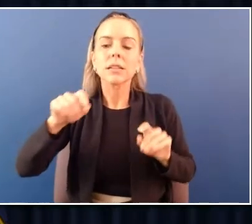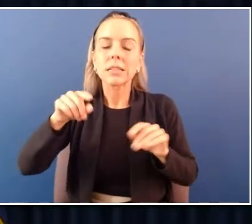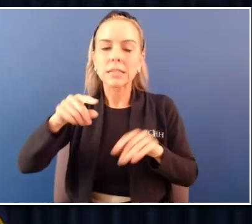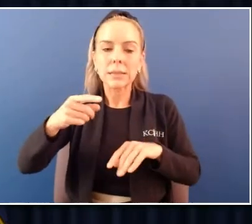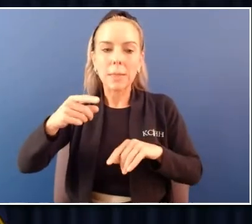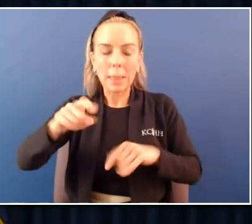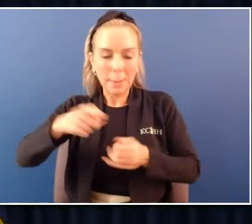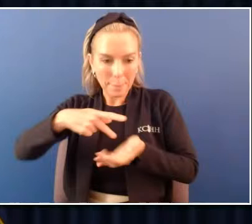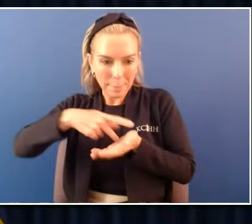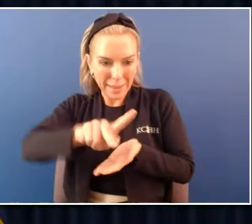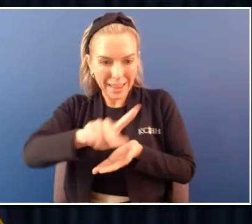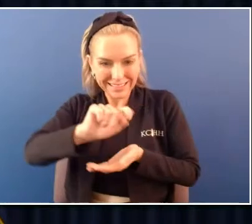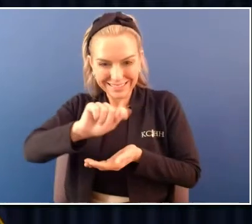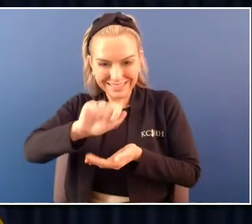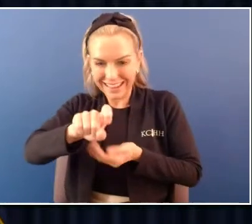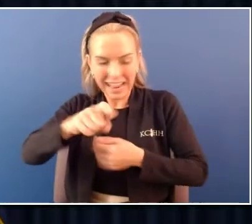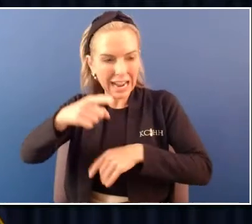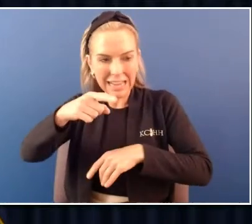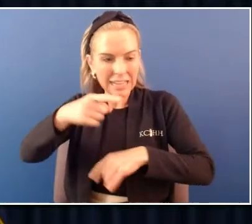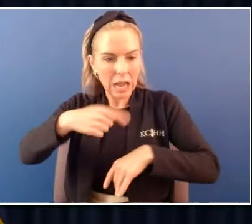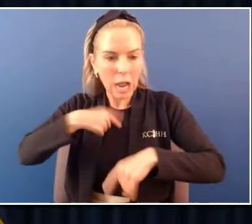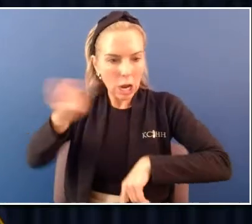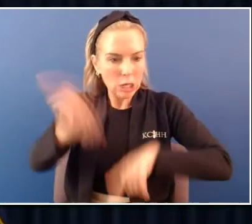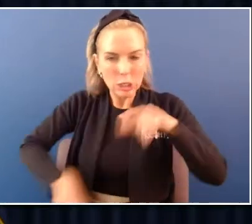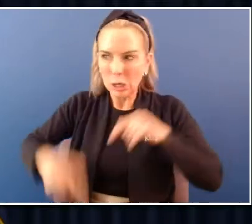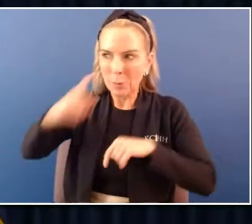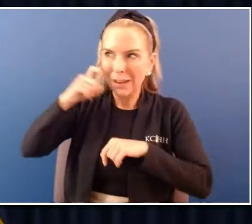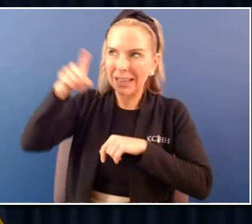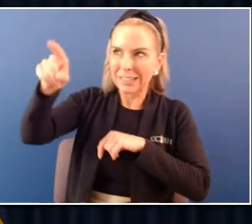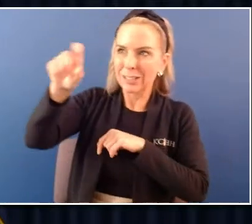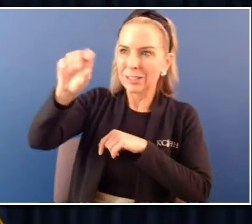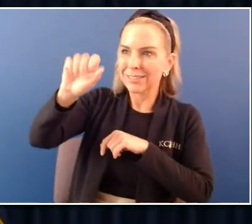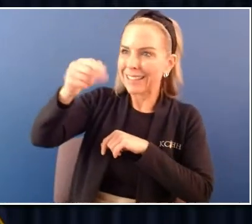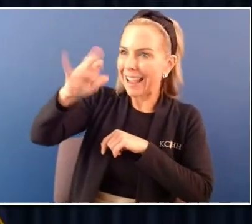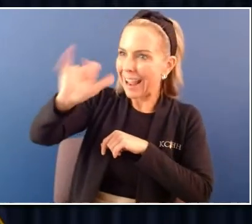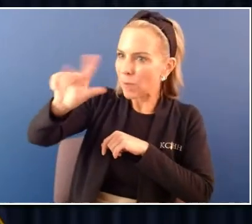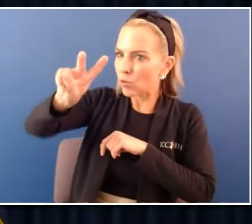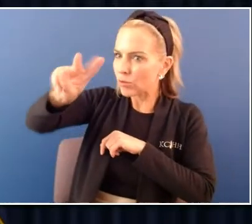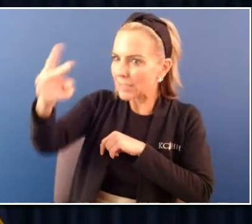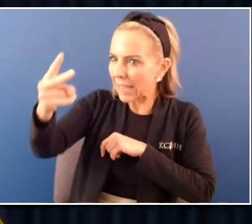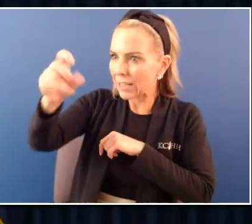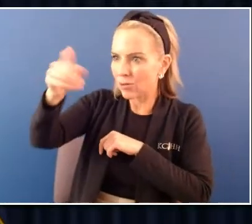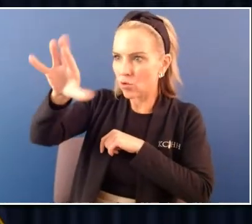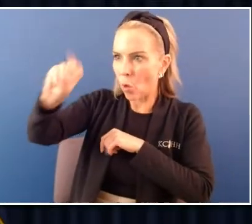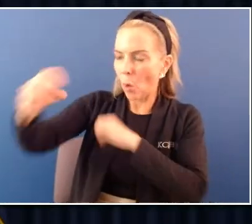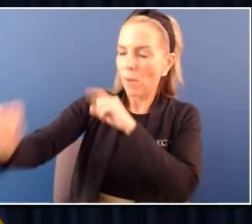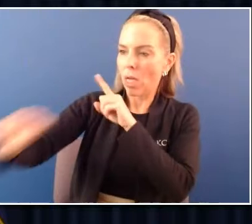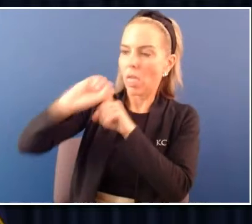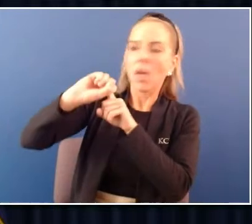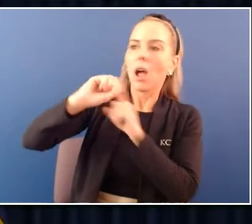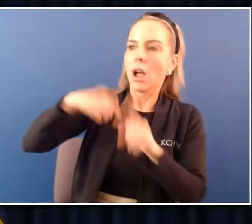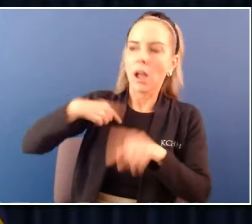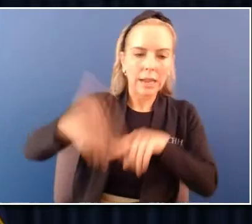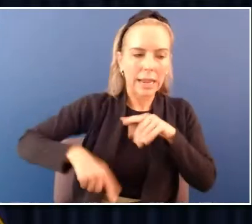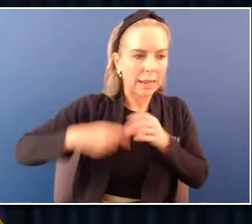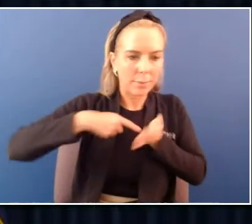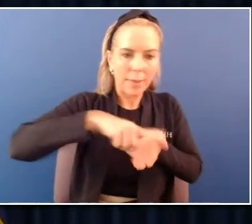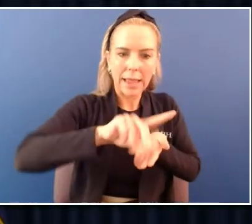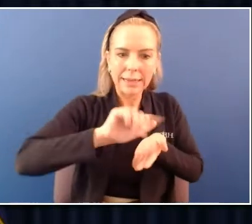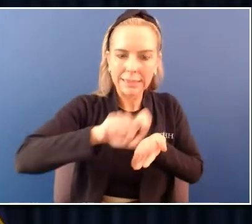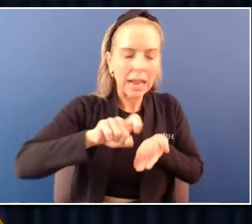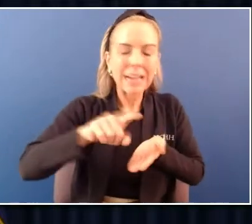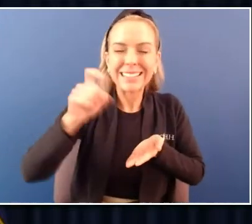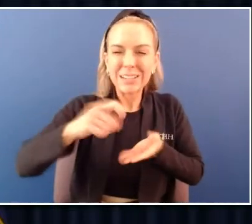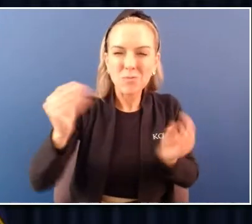taxes timely was impacted by those April 2nd storms. For more information, visit the Kentucky Department of